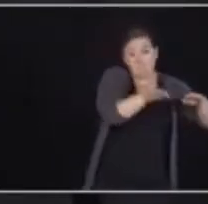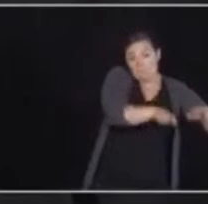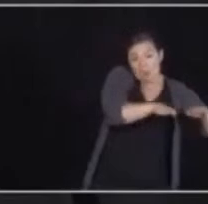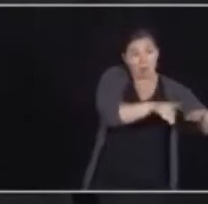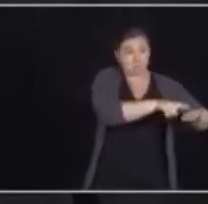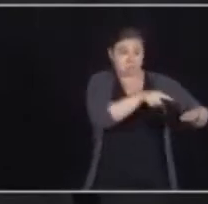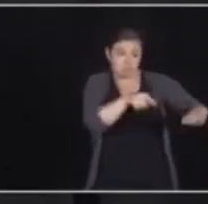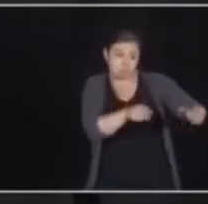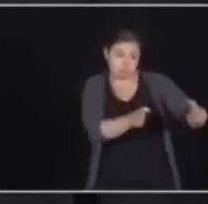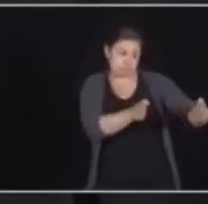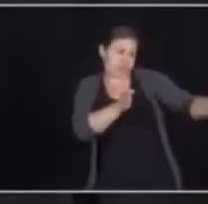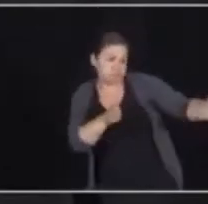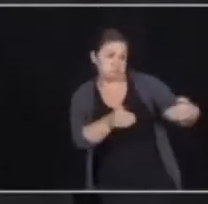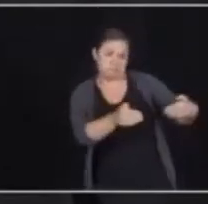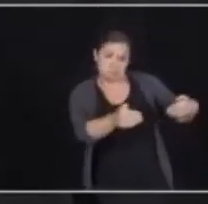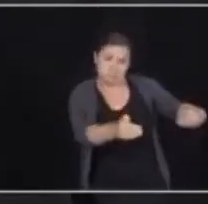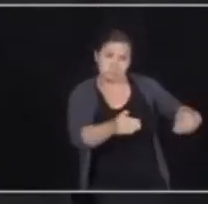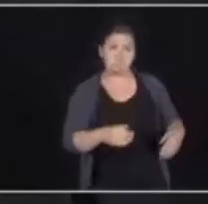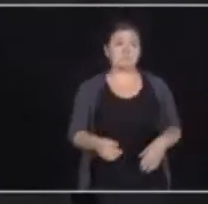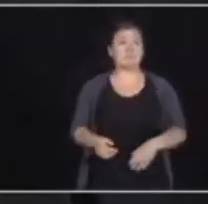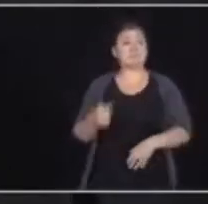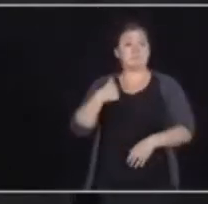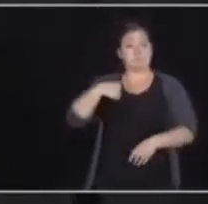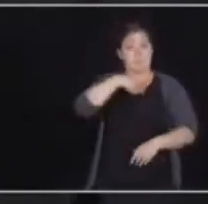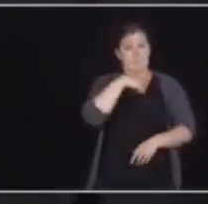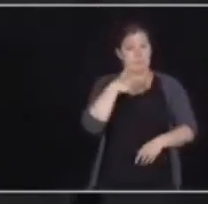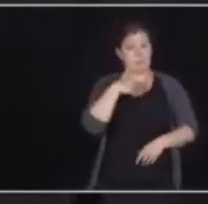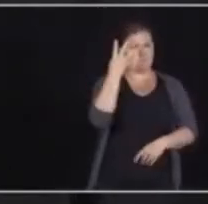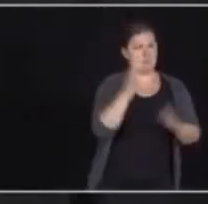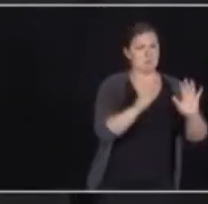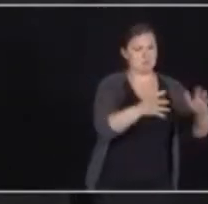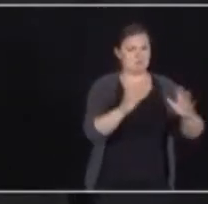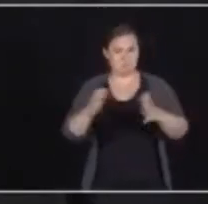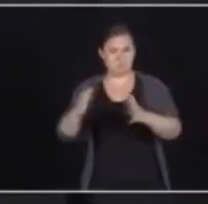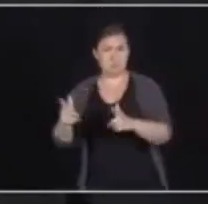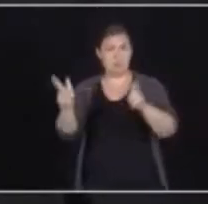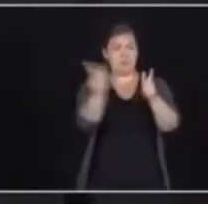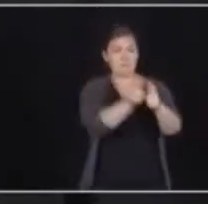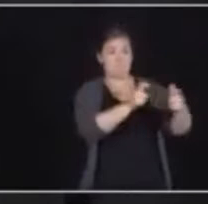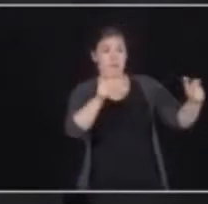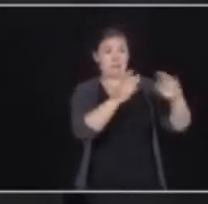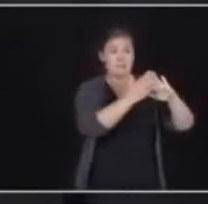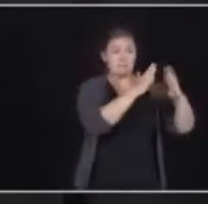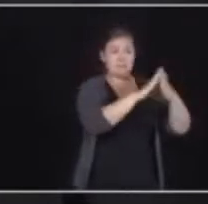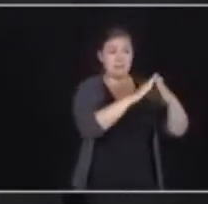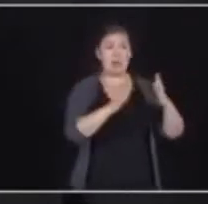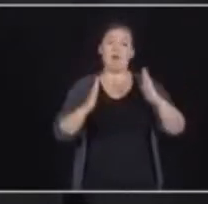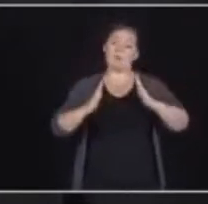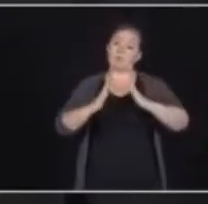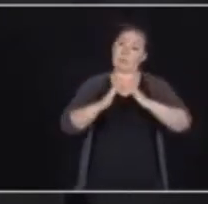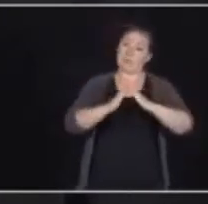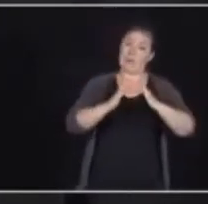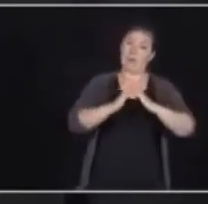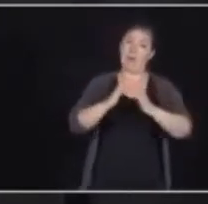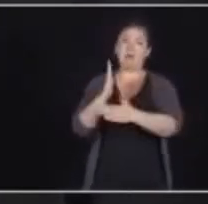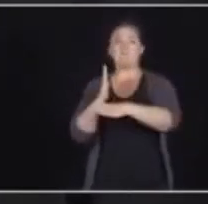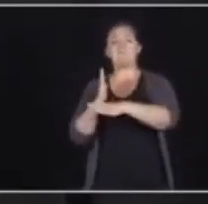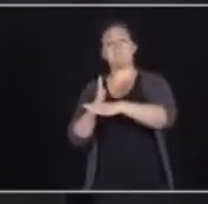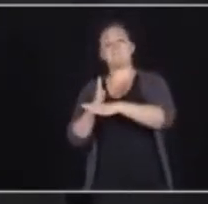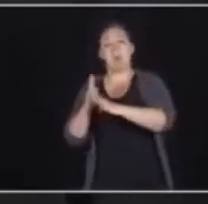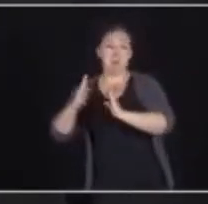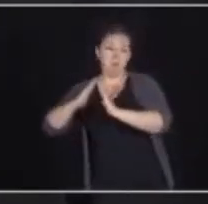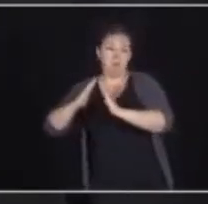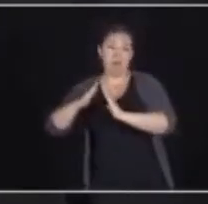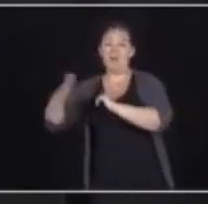regional categories that includes large urban, mid-size, and rural. We will increase the